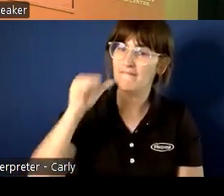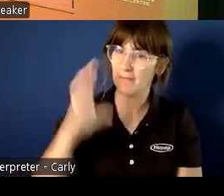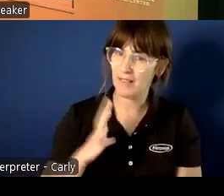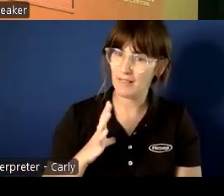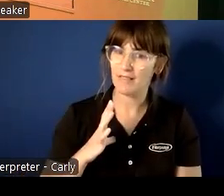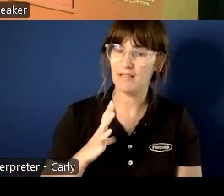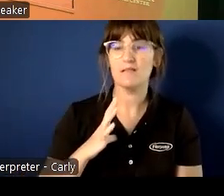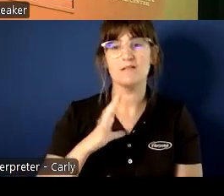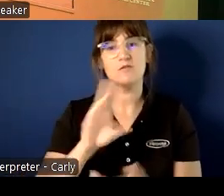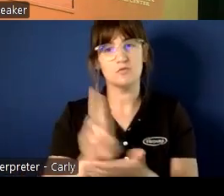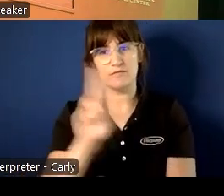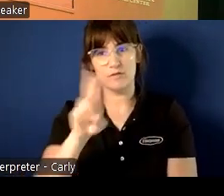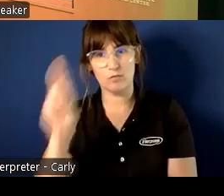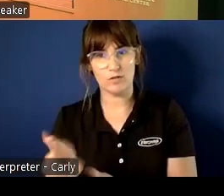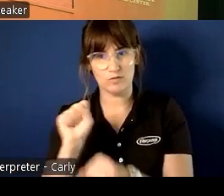Rochester employees.